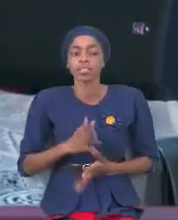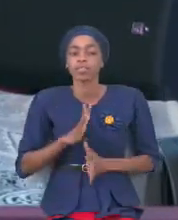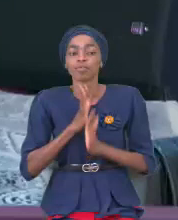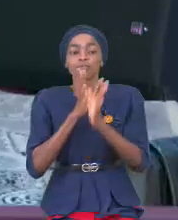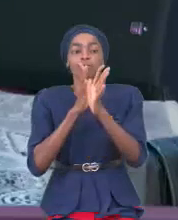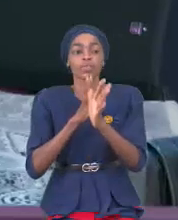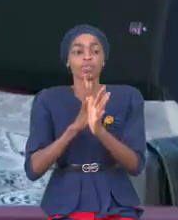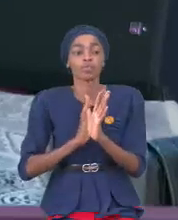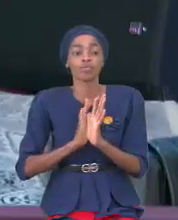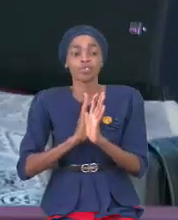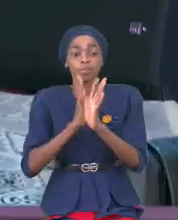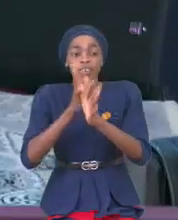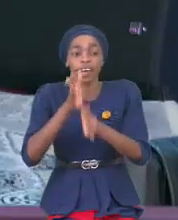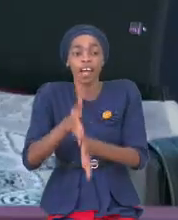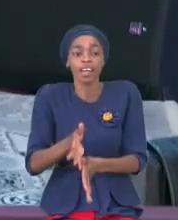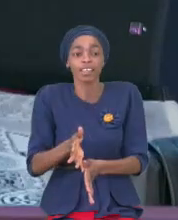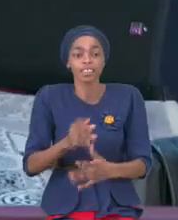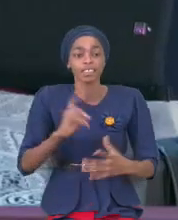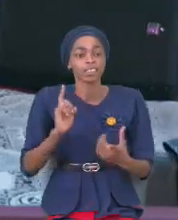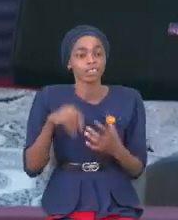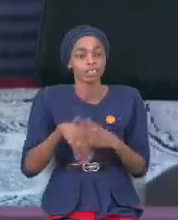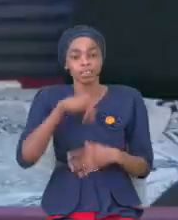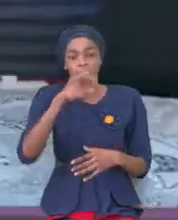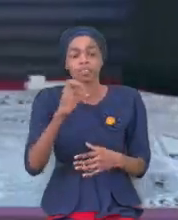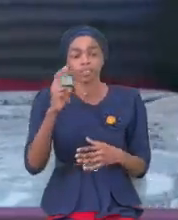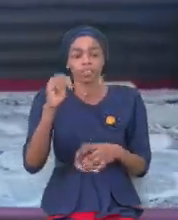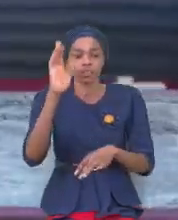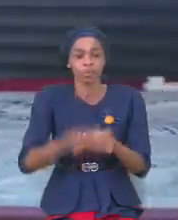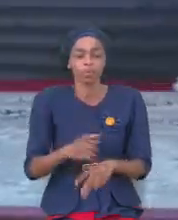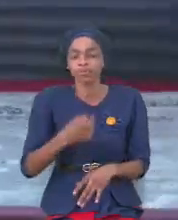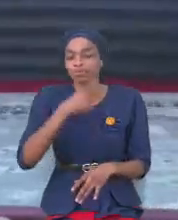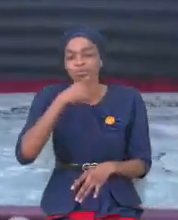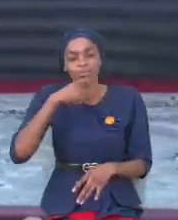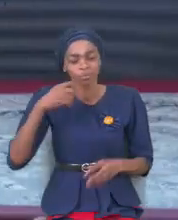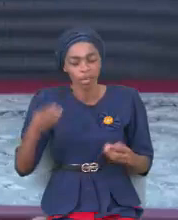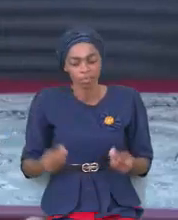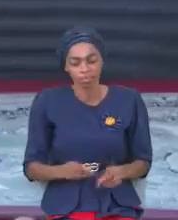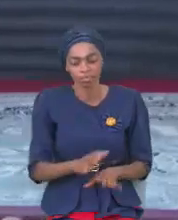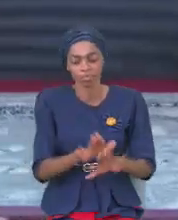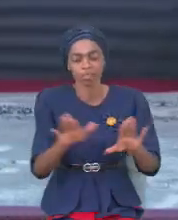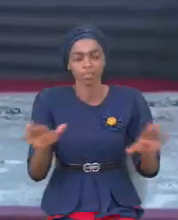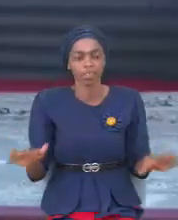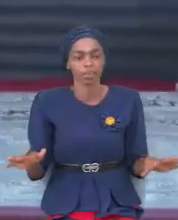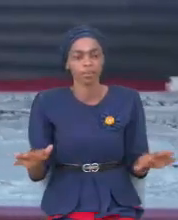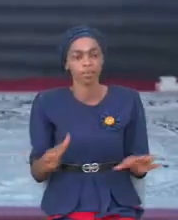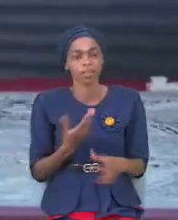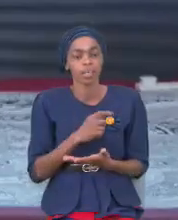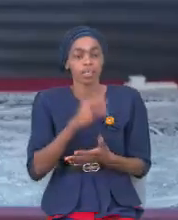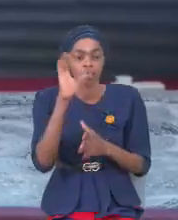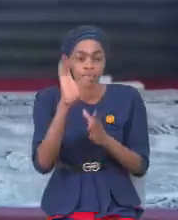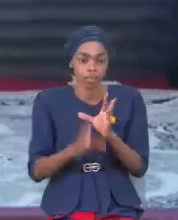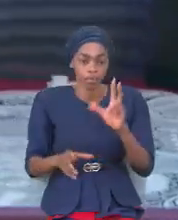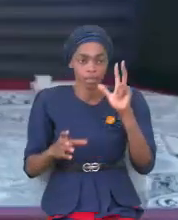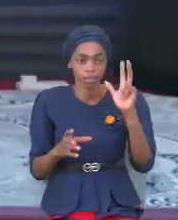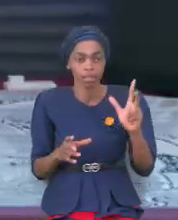upon the dry land. And then in chapter 3, I'm reading from verse 1, and the word of the